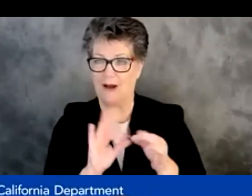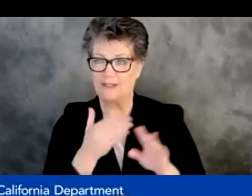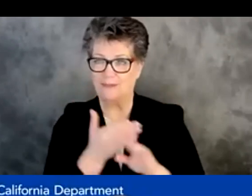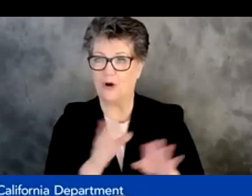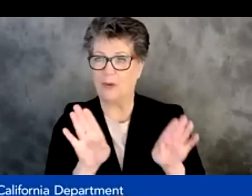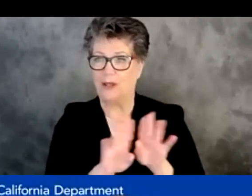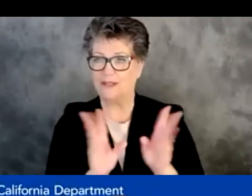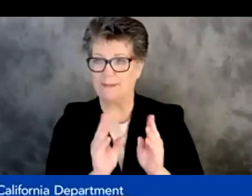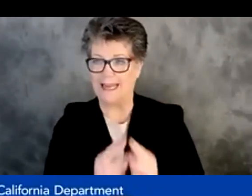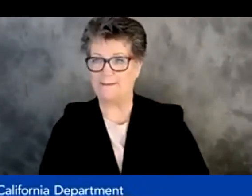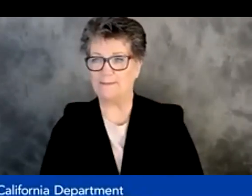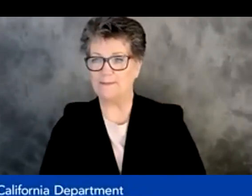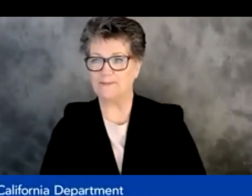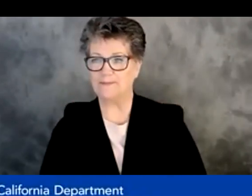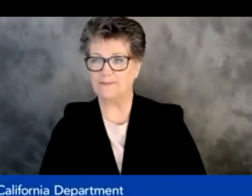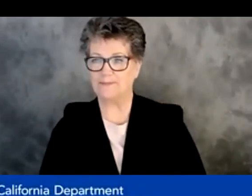close the meeting today.